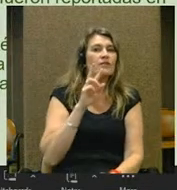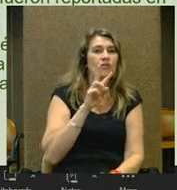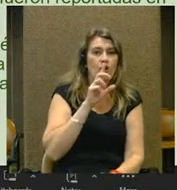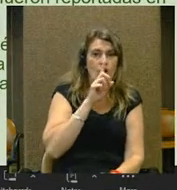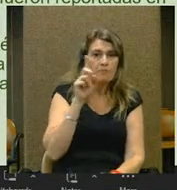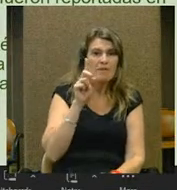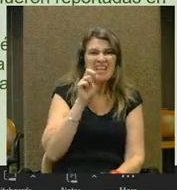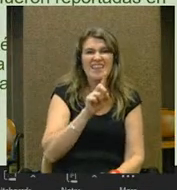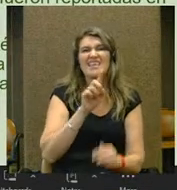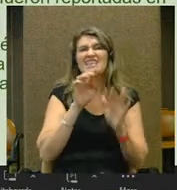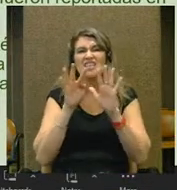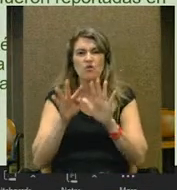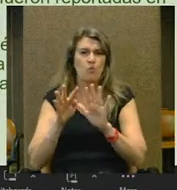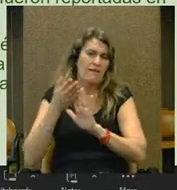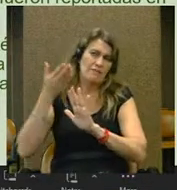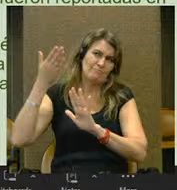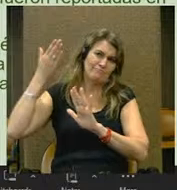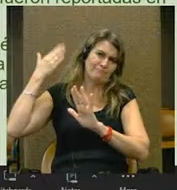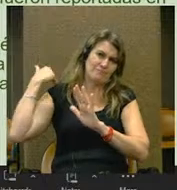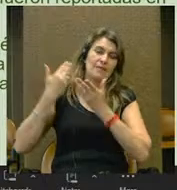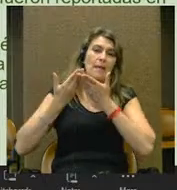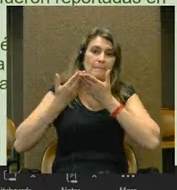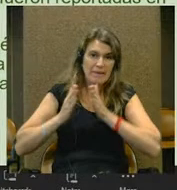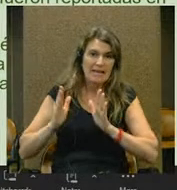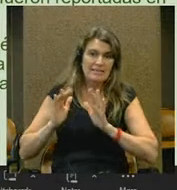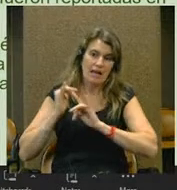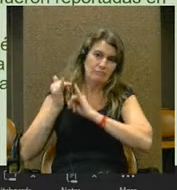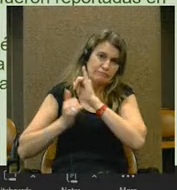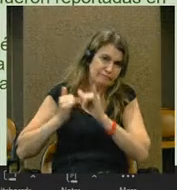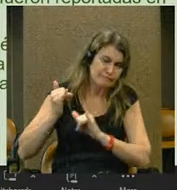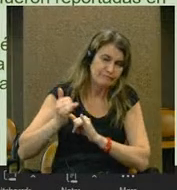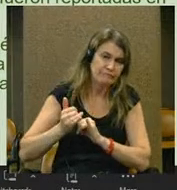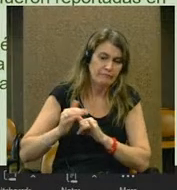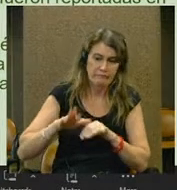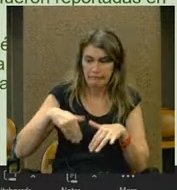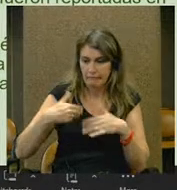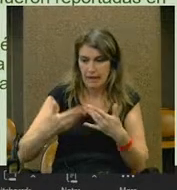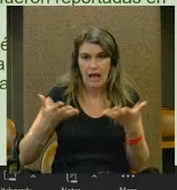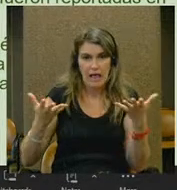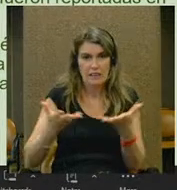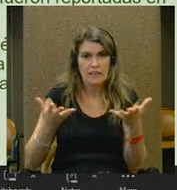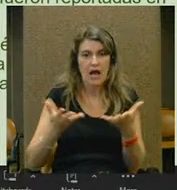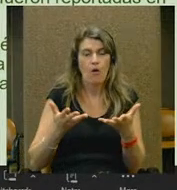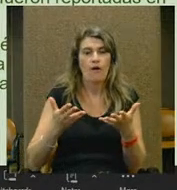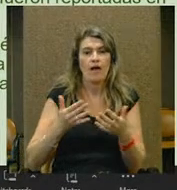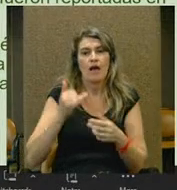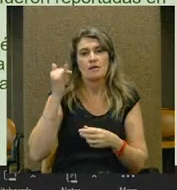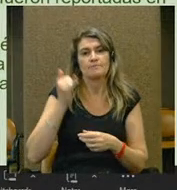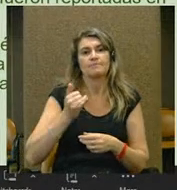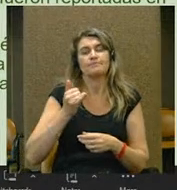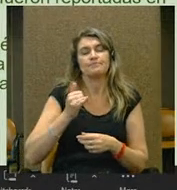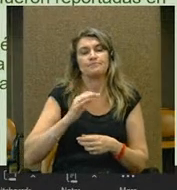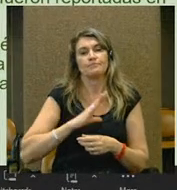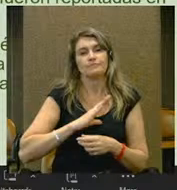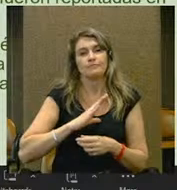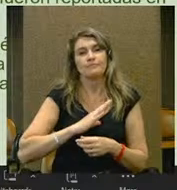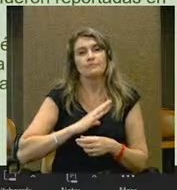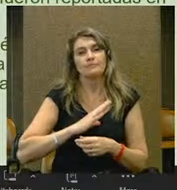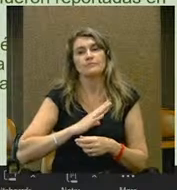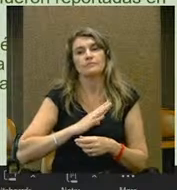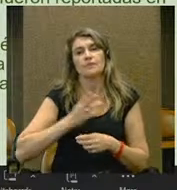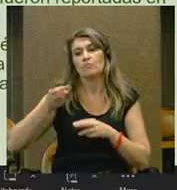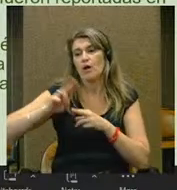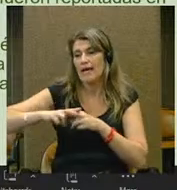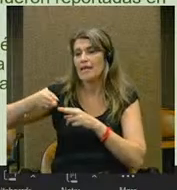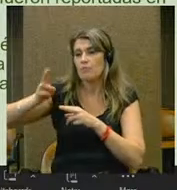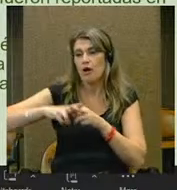of overdoses in Estonia and Lithuania. In Estonia in 2022, nitazines were